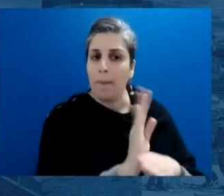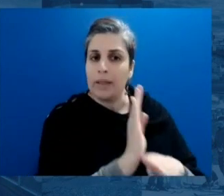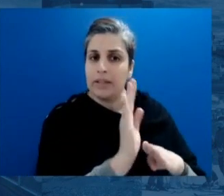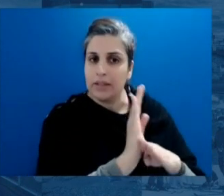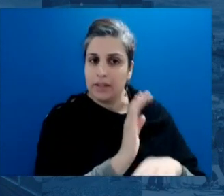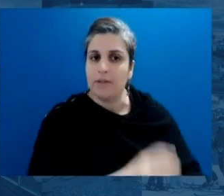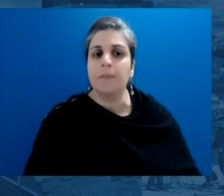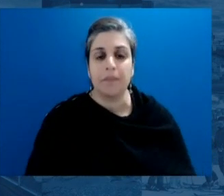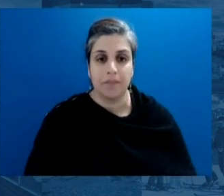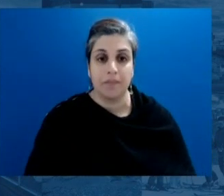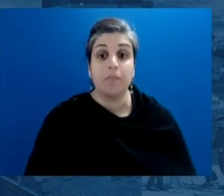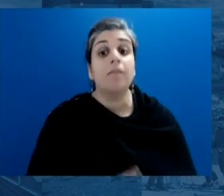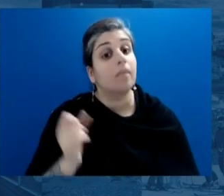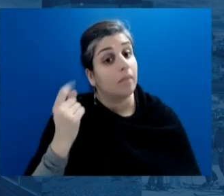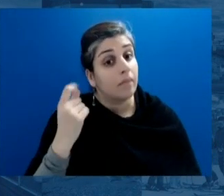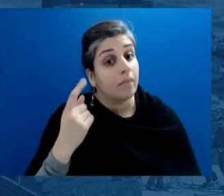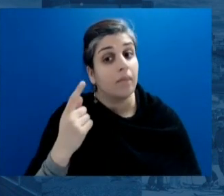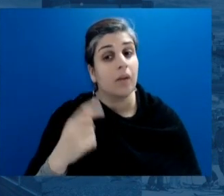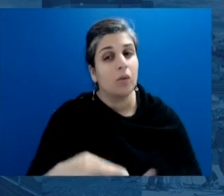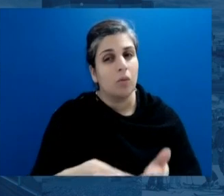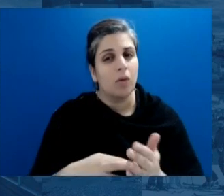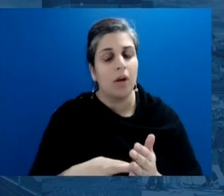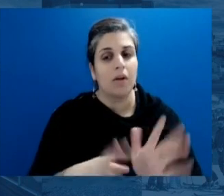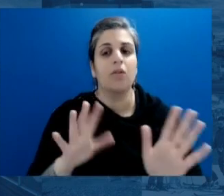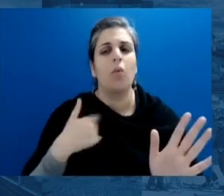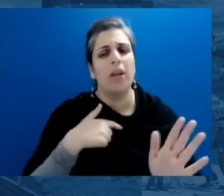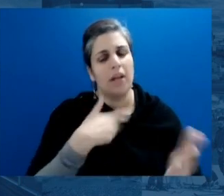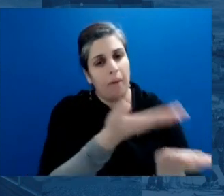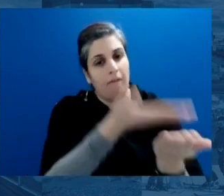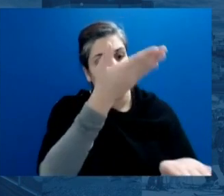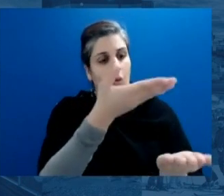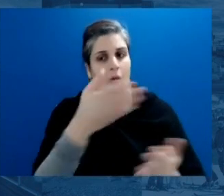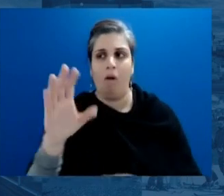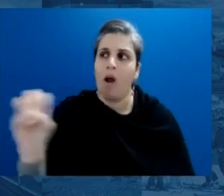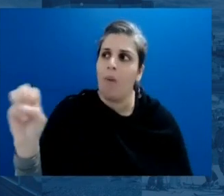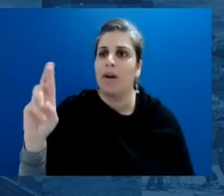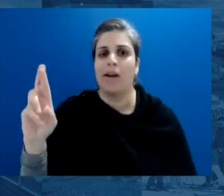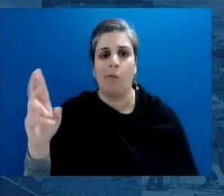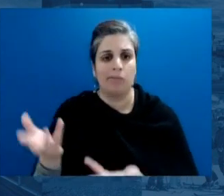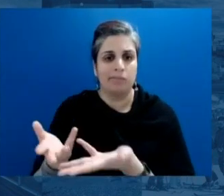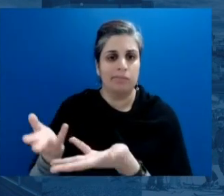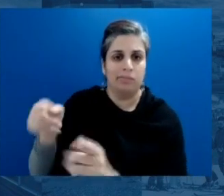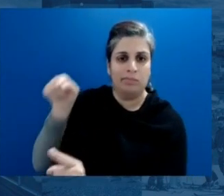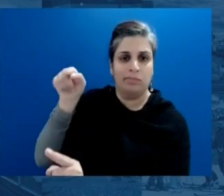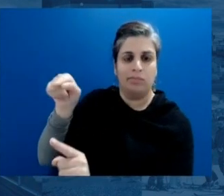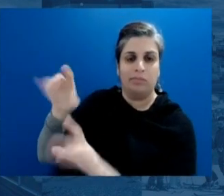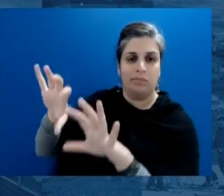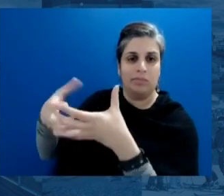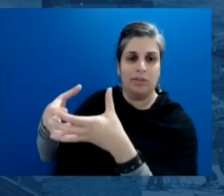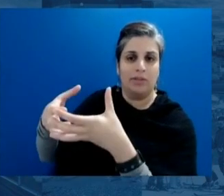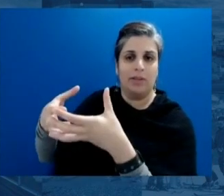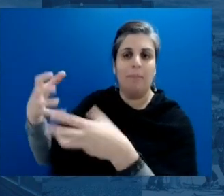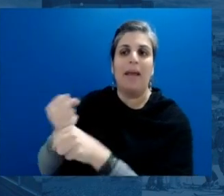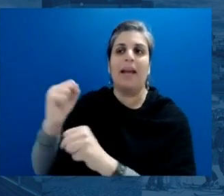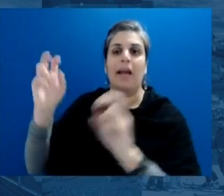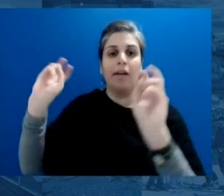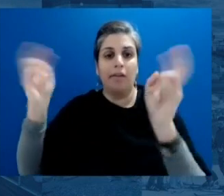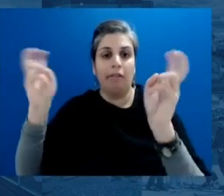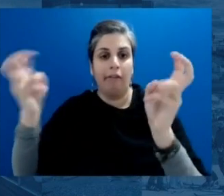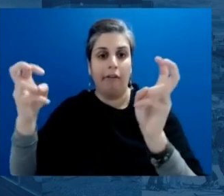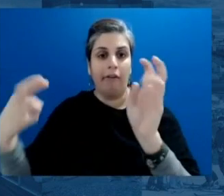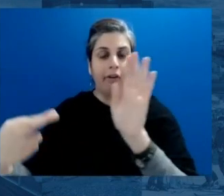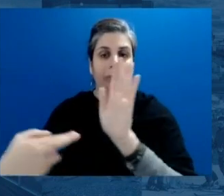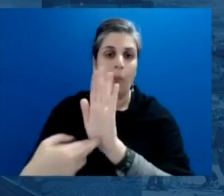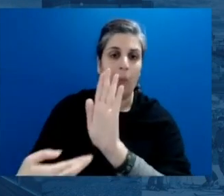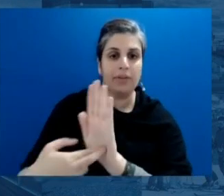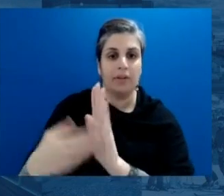it requires a company, we've got to prove that the company or entity made a representation. And often when it